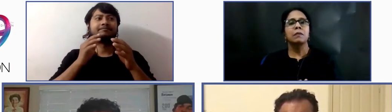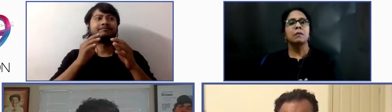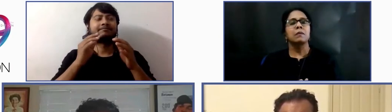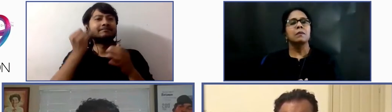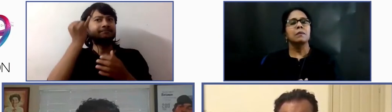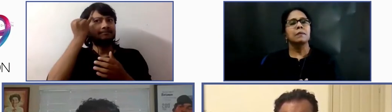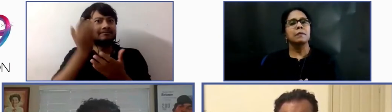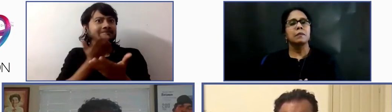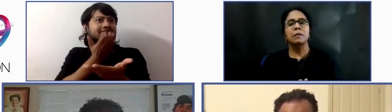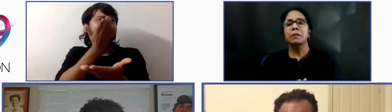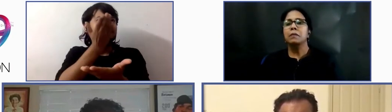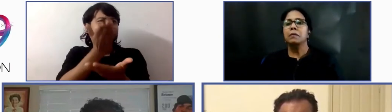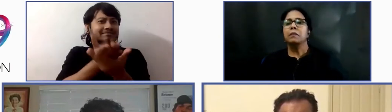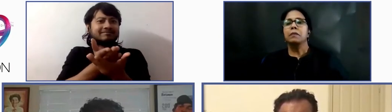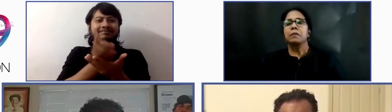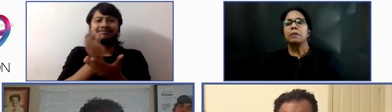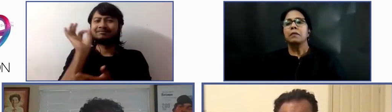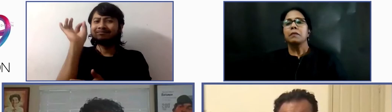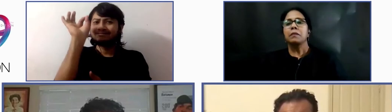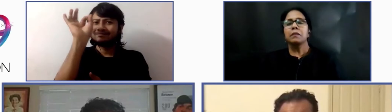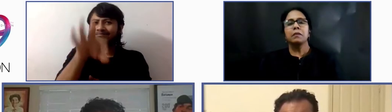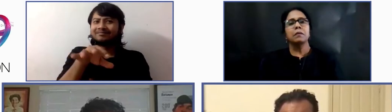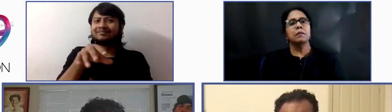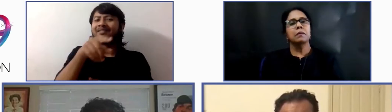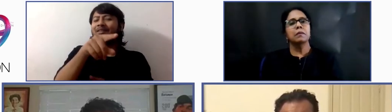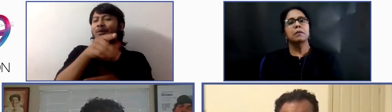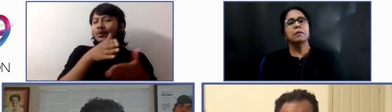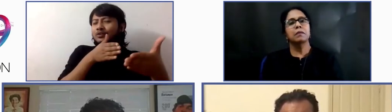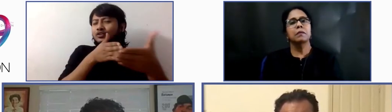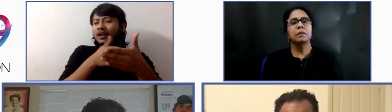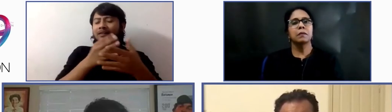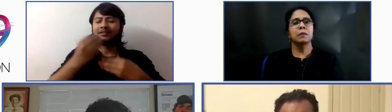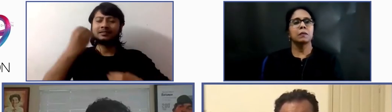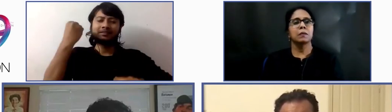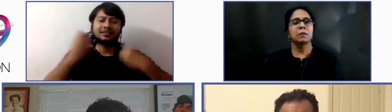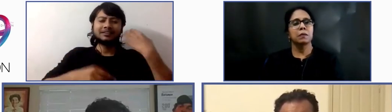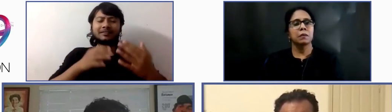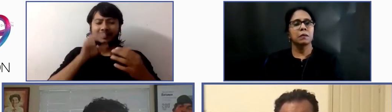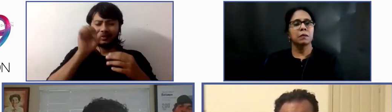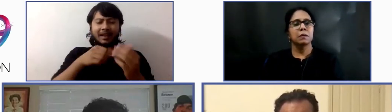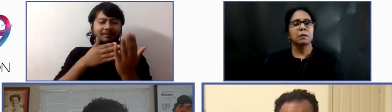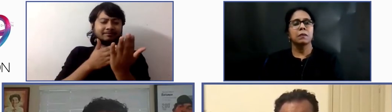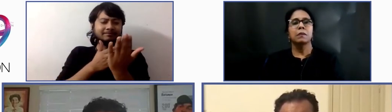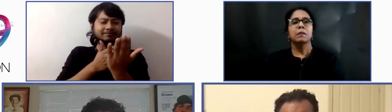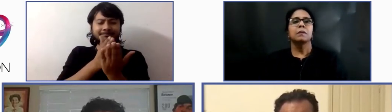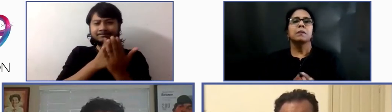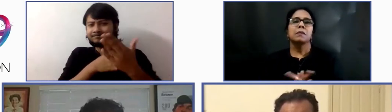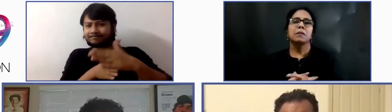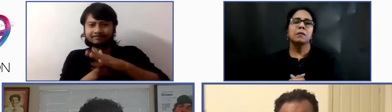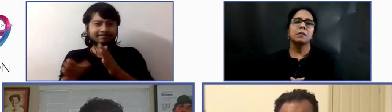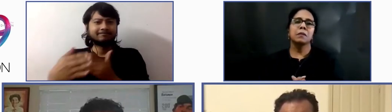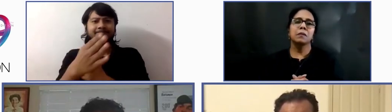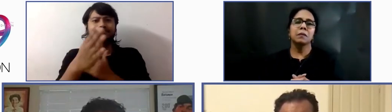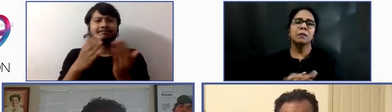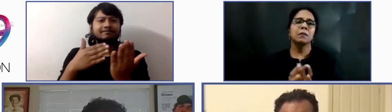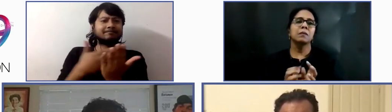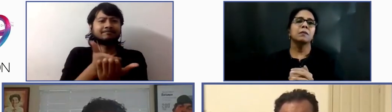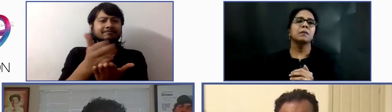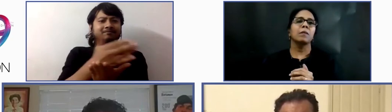do you think they can deal with their lives? You've mentioned about your own struggles, your own